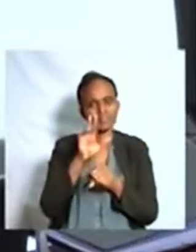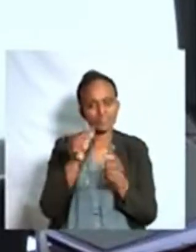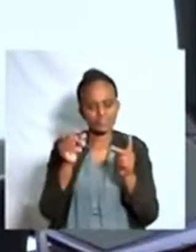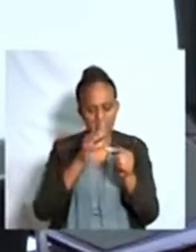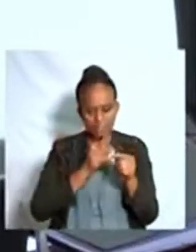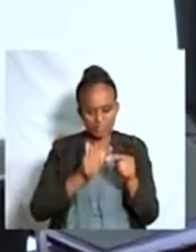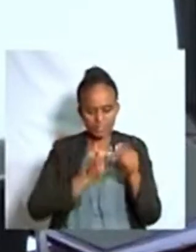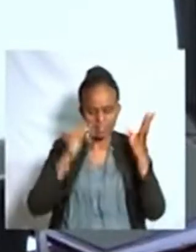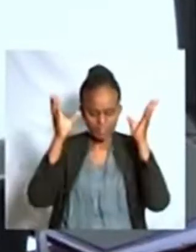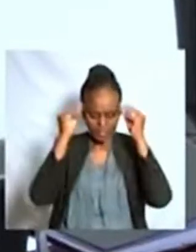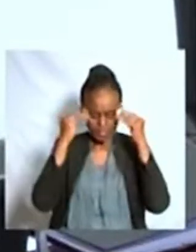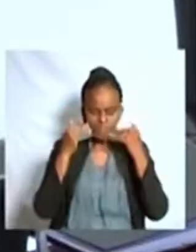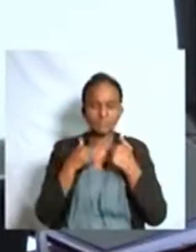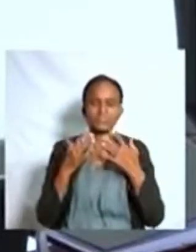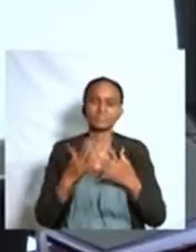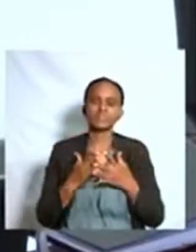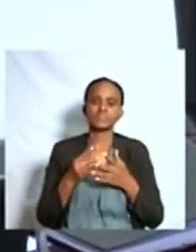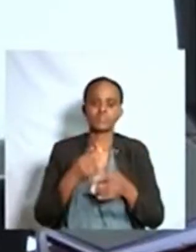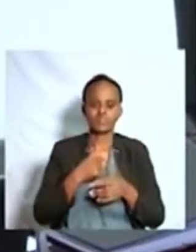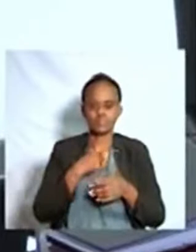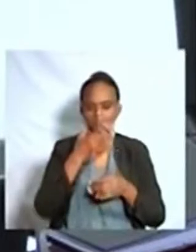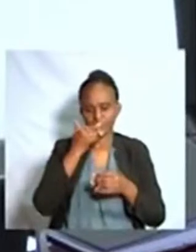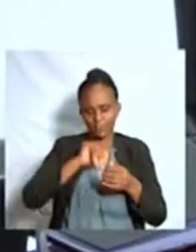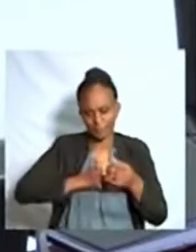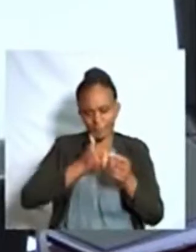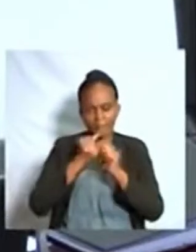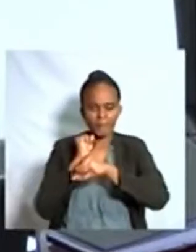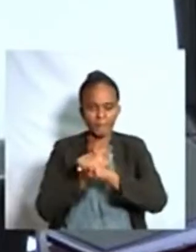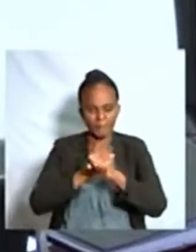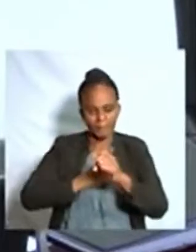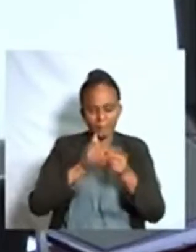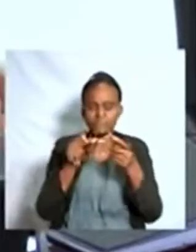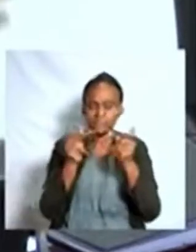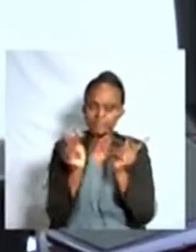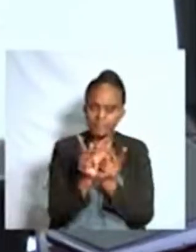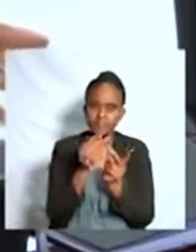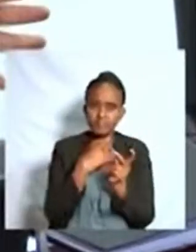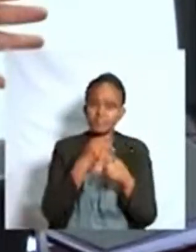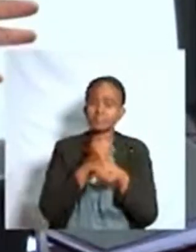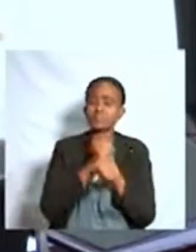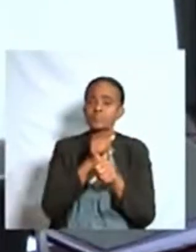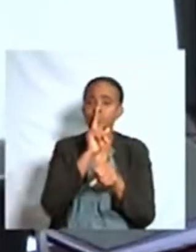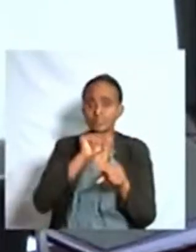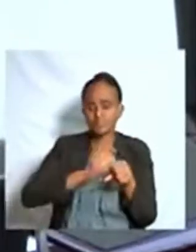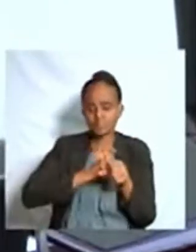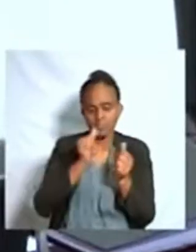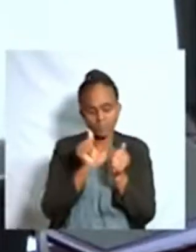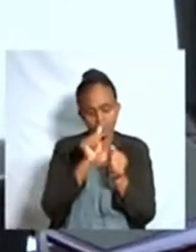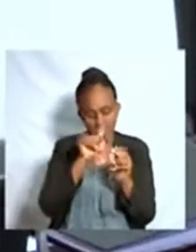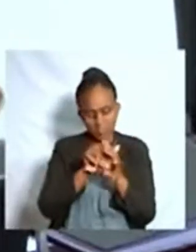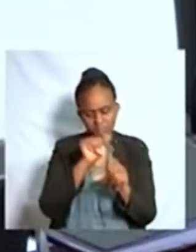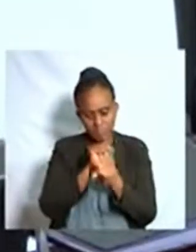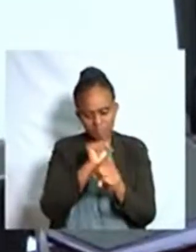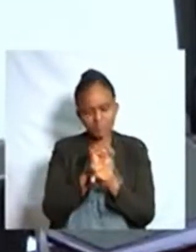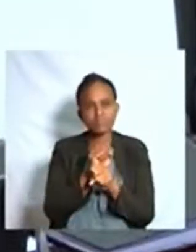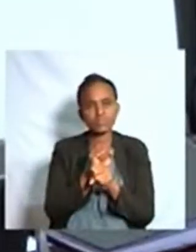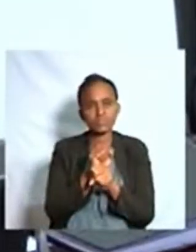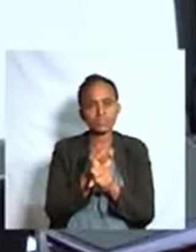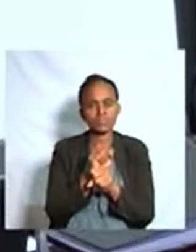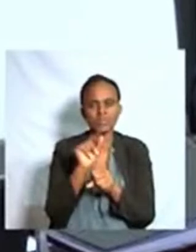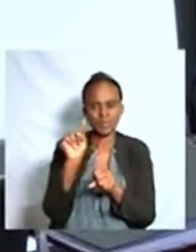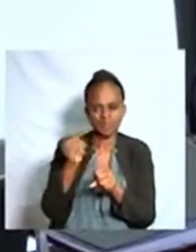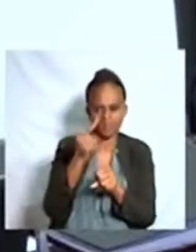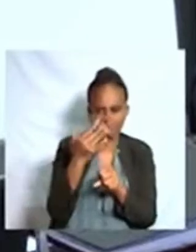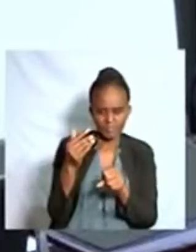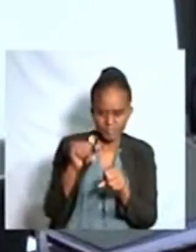an expert, I must defend my position. I must make sure that within I operate, so that because the first thing,